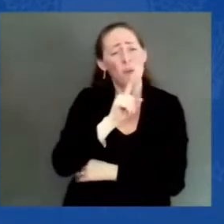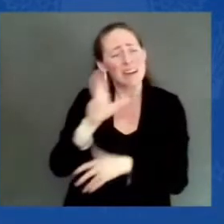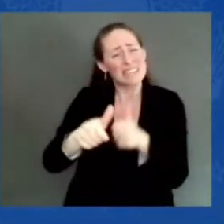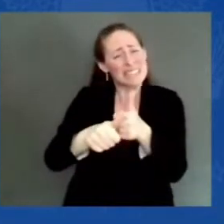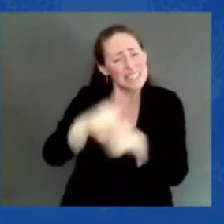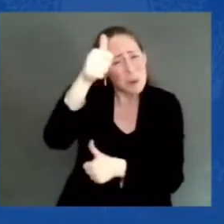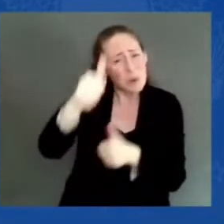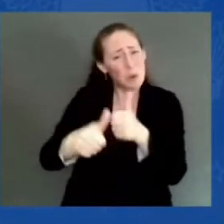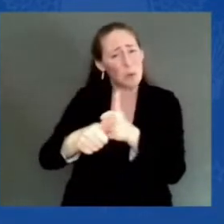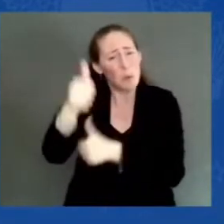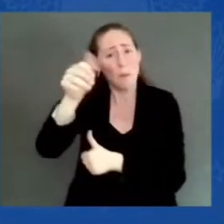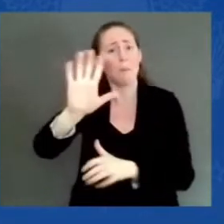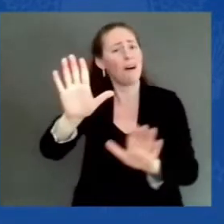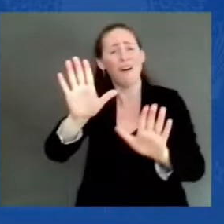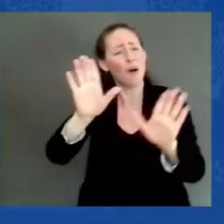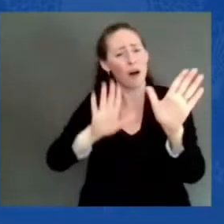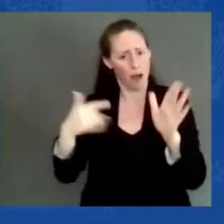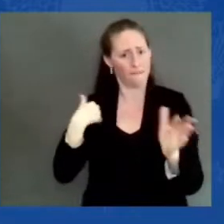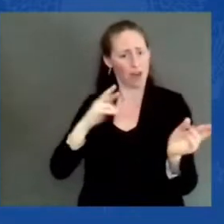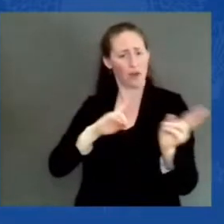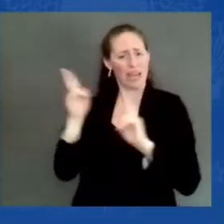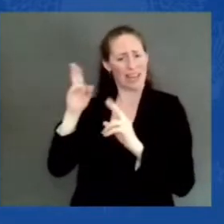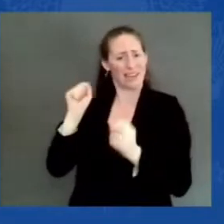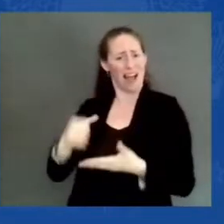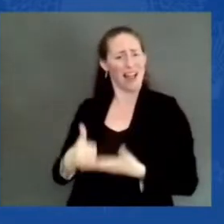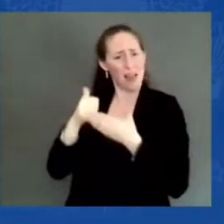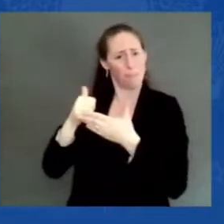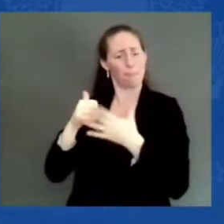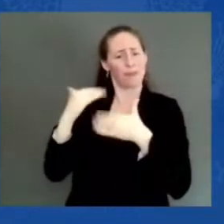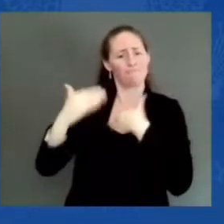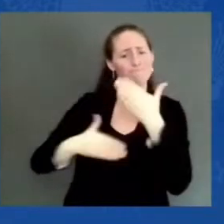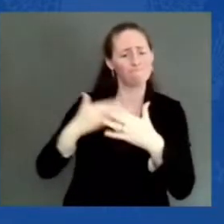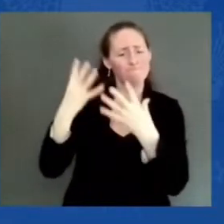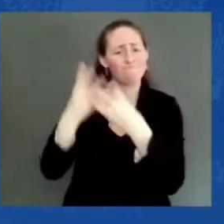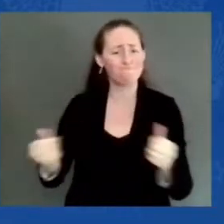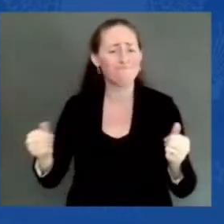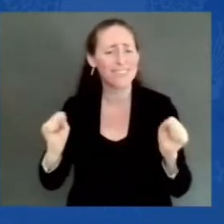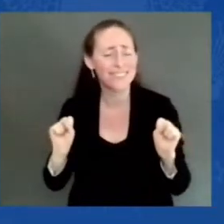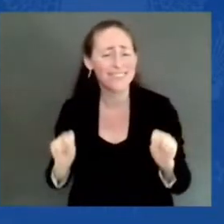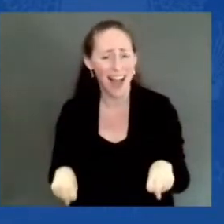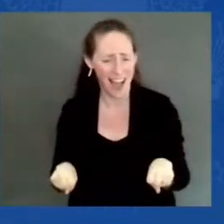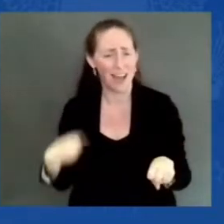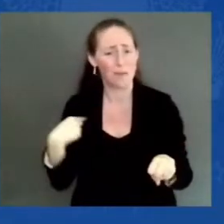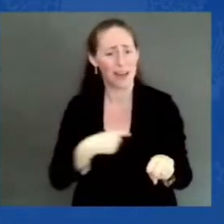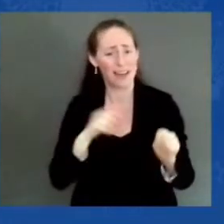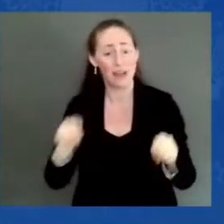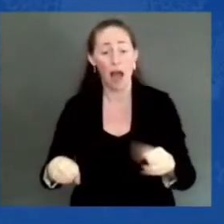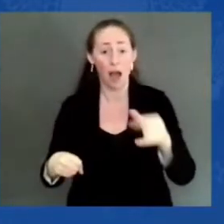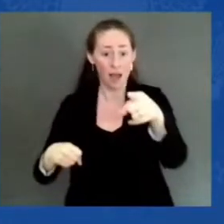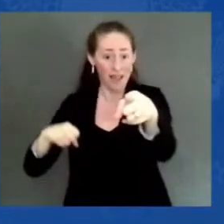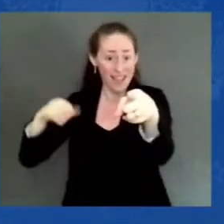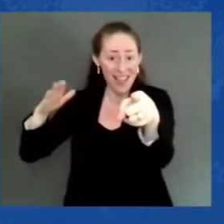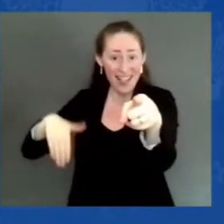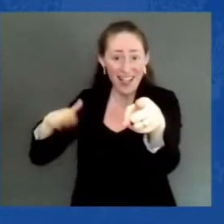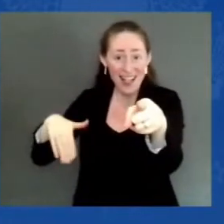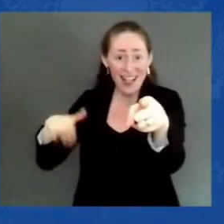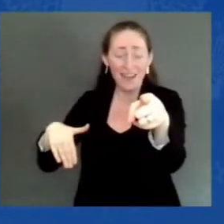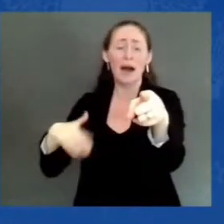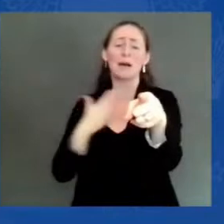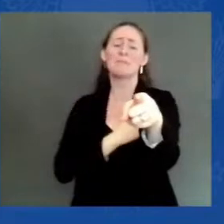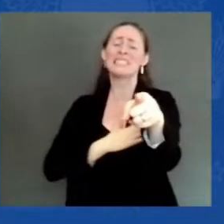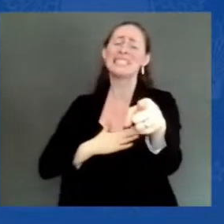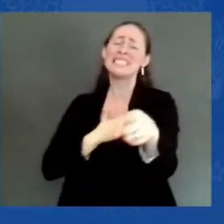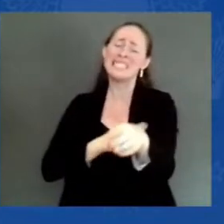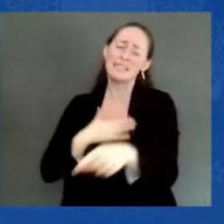tools. We can do this. So all those of you who are unvaccinated, please get vaccinated. for